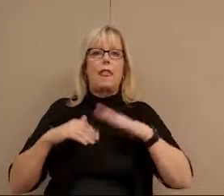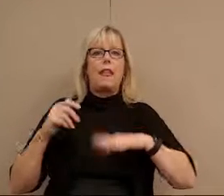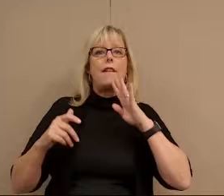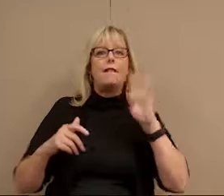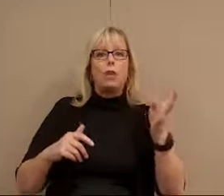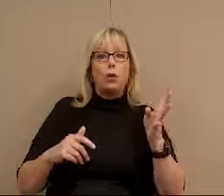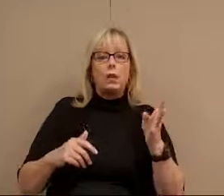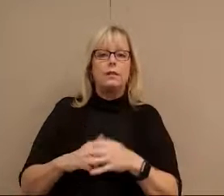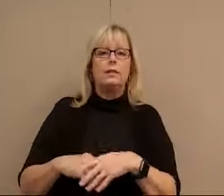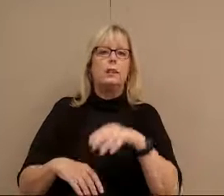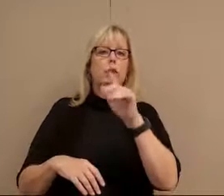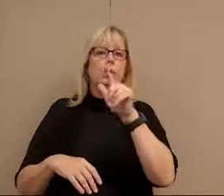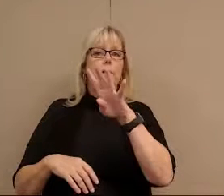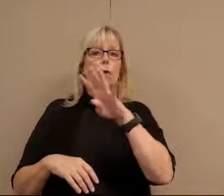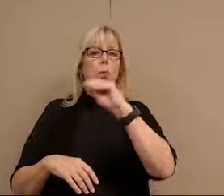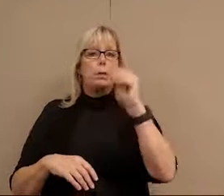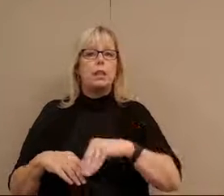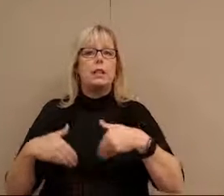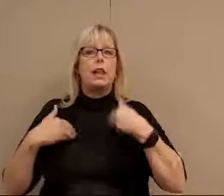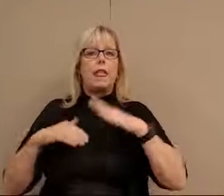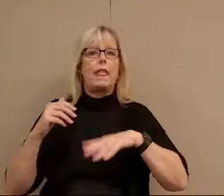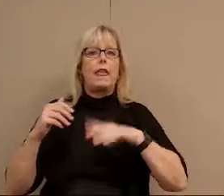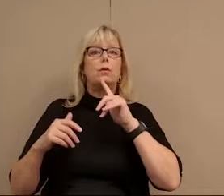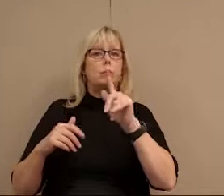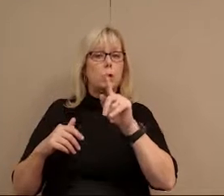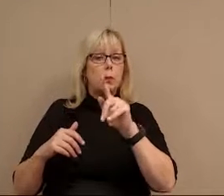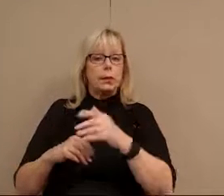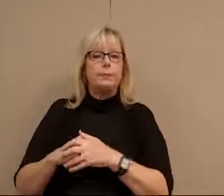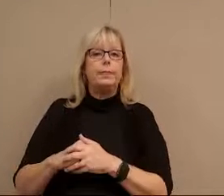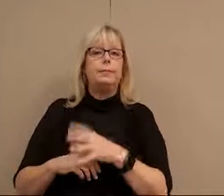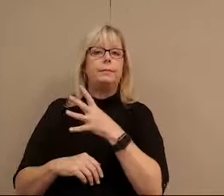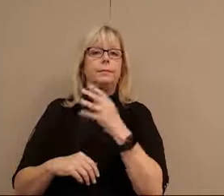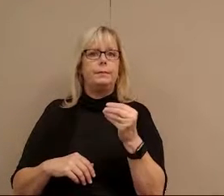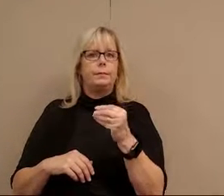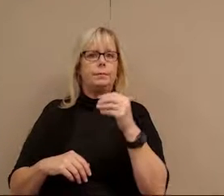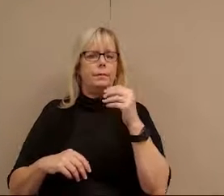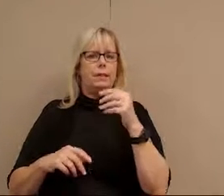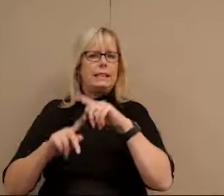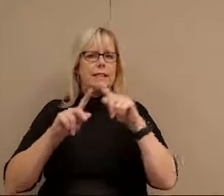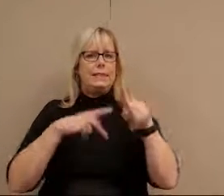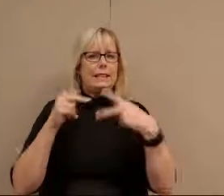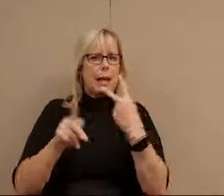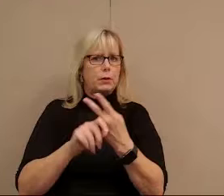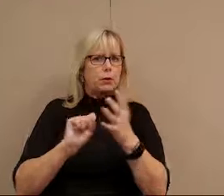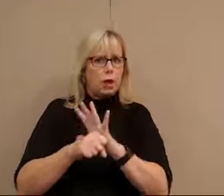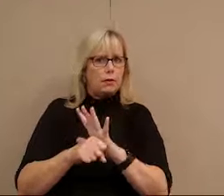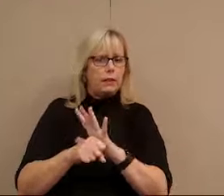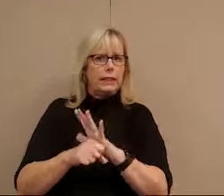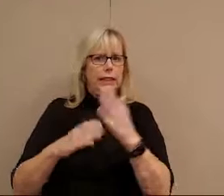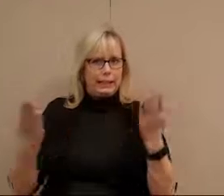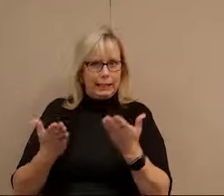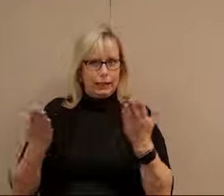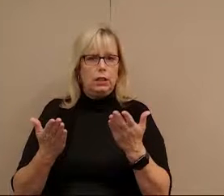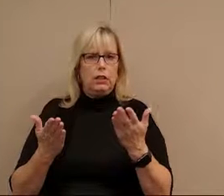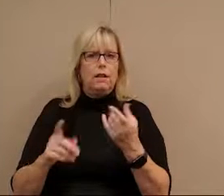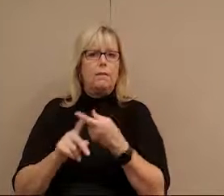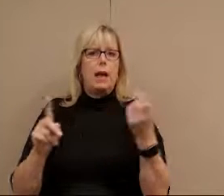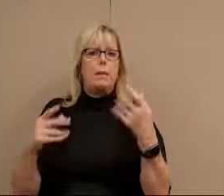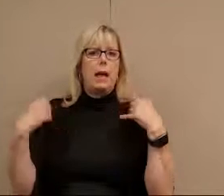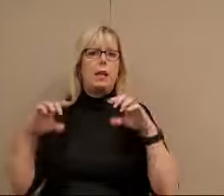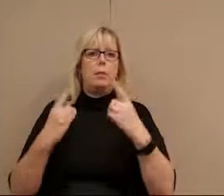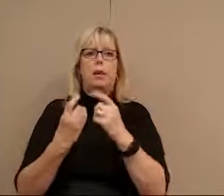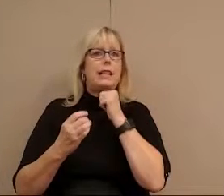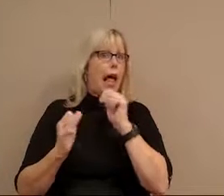40. 24% are under the age of 21. And to the variants that we've had reported to St. Clair County Health Department, now not